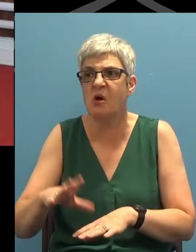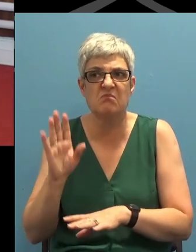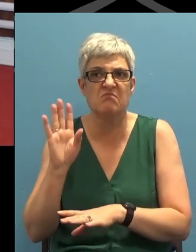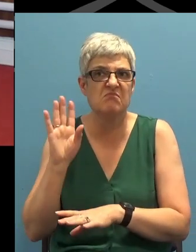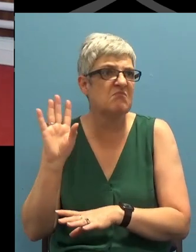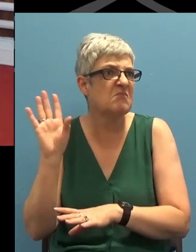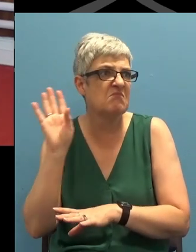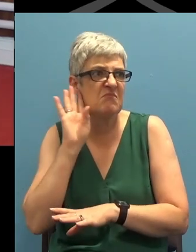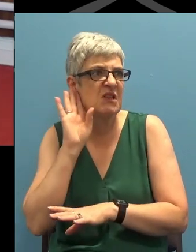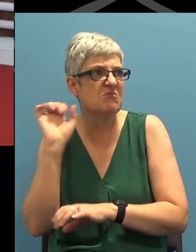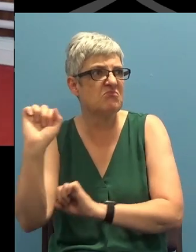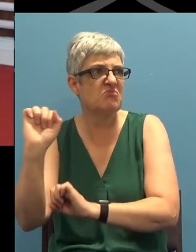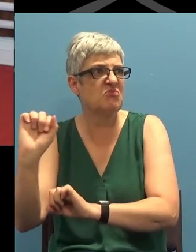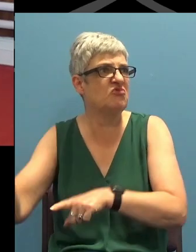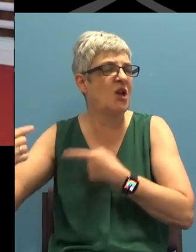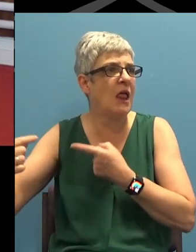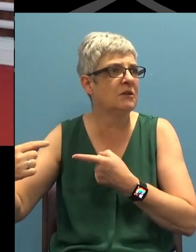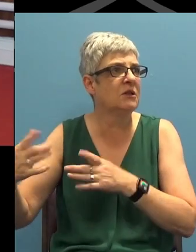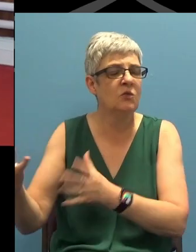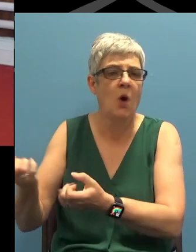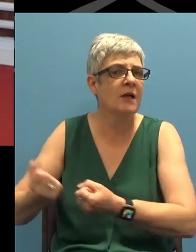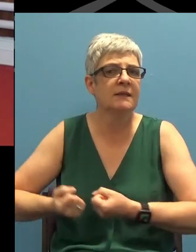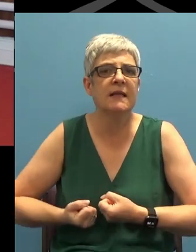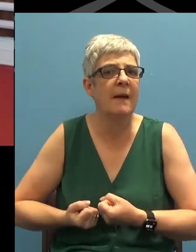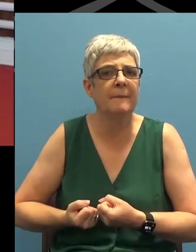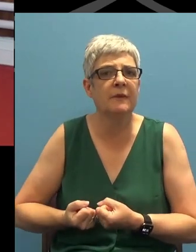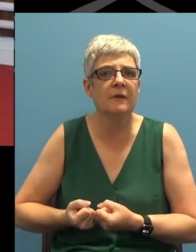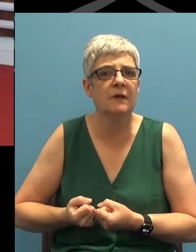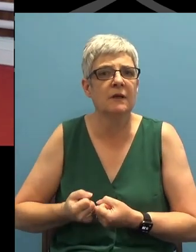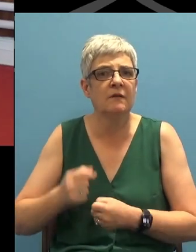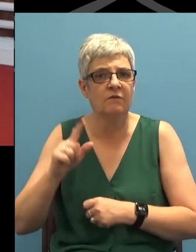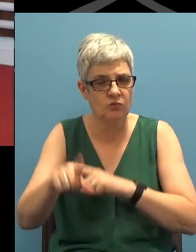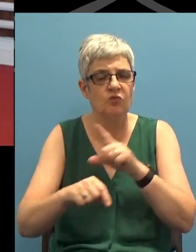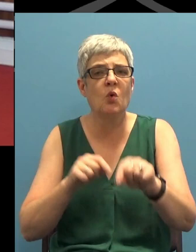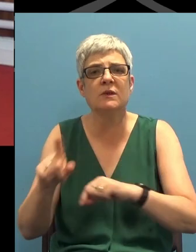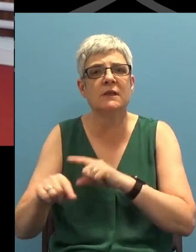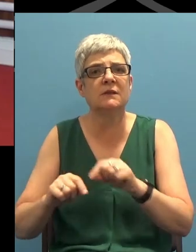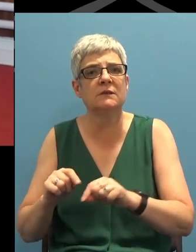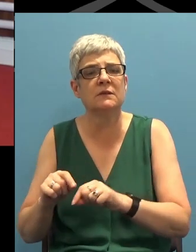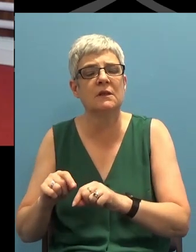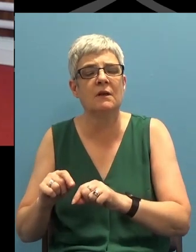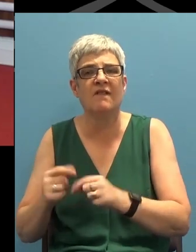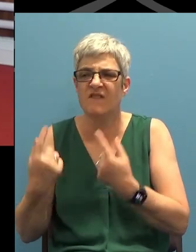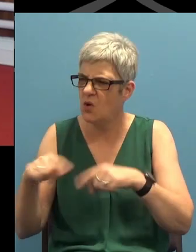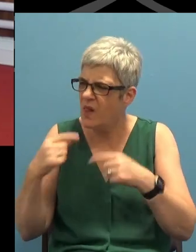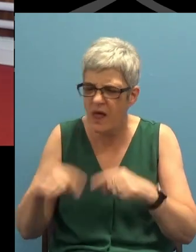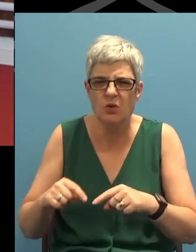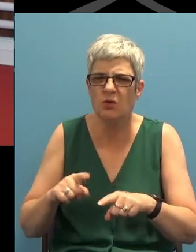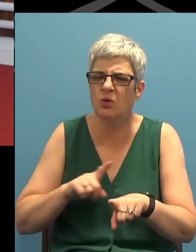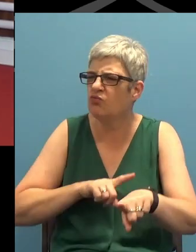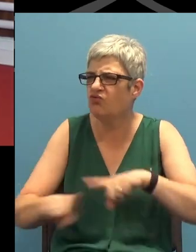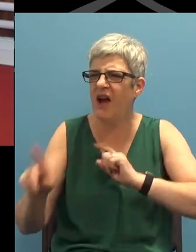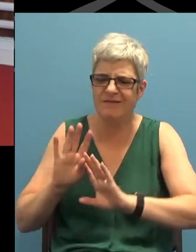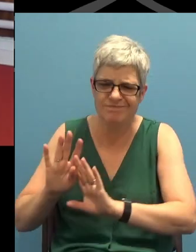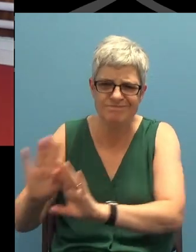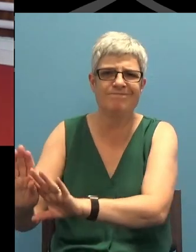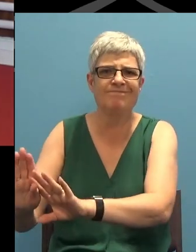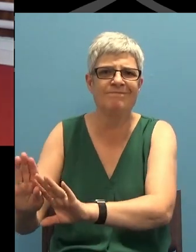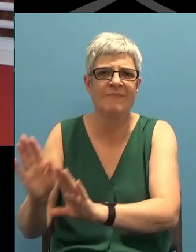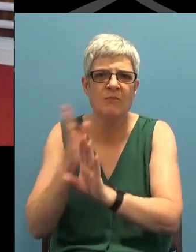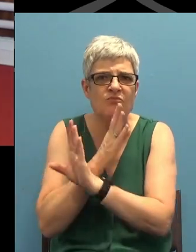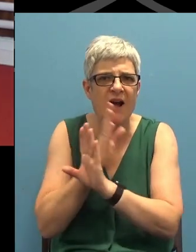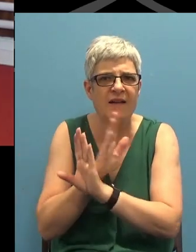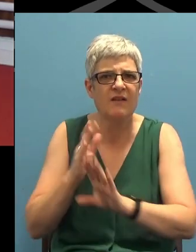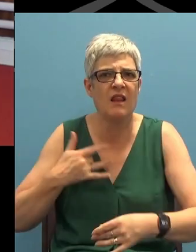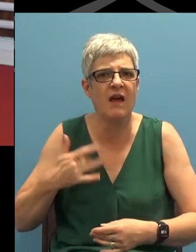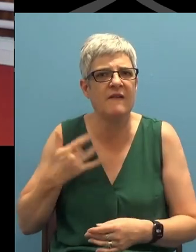to hear your challenge, not accepted whom you have chosen, not allowed or try to keep you out of the private